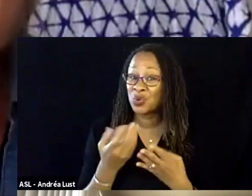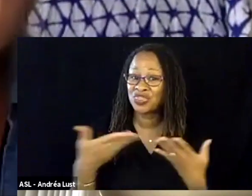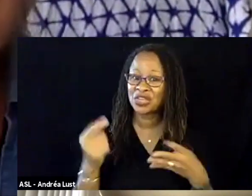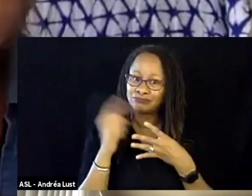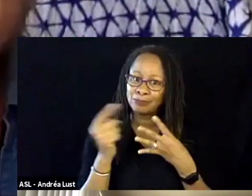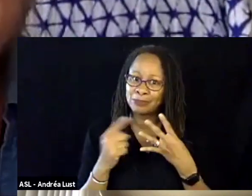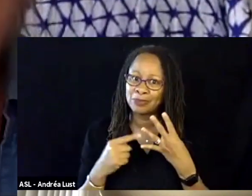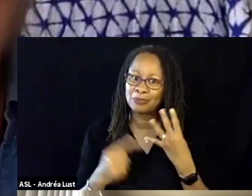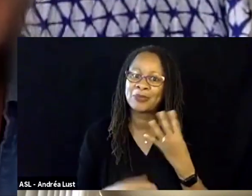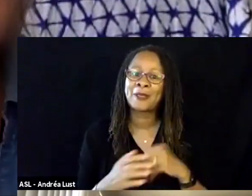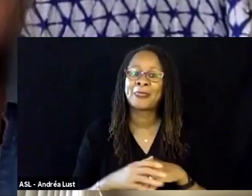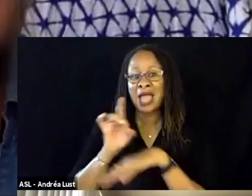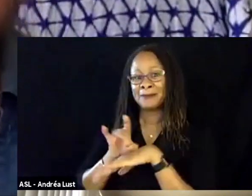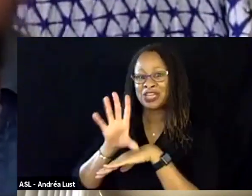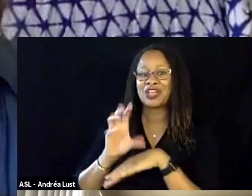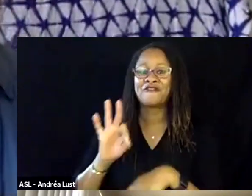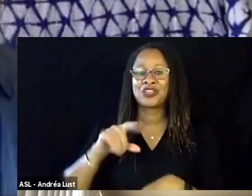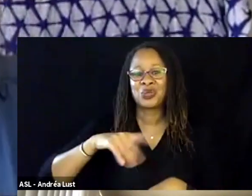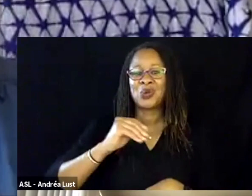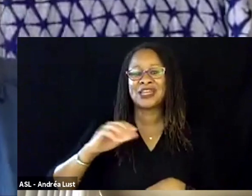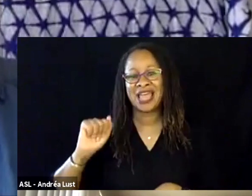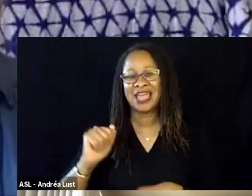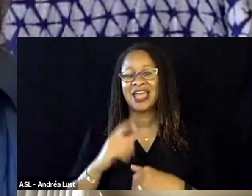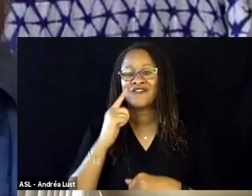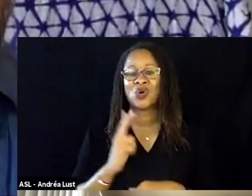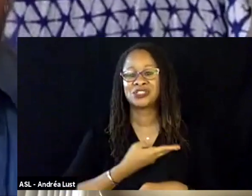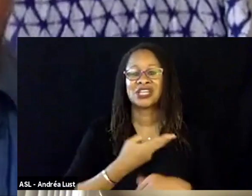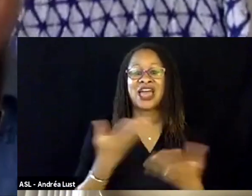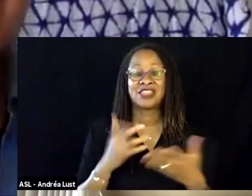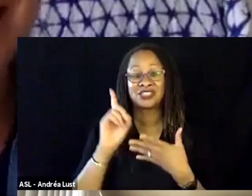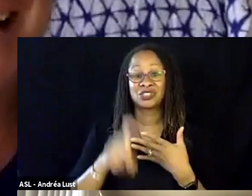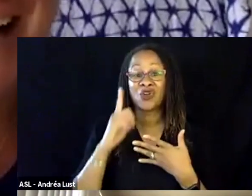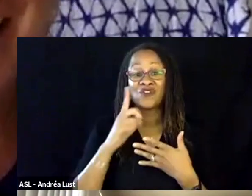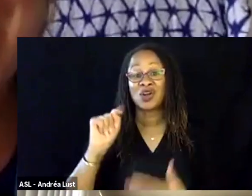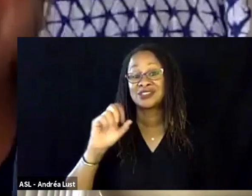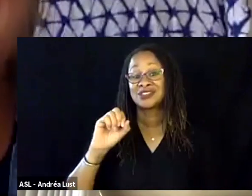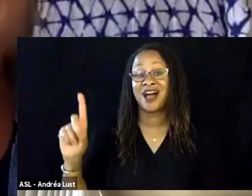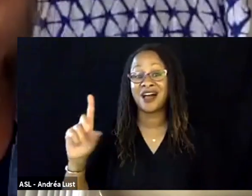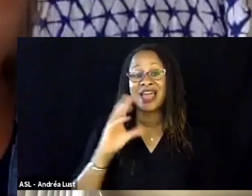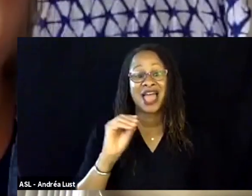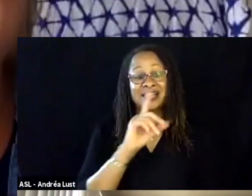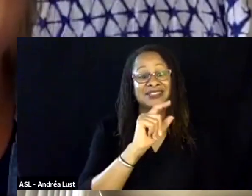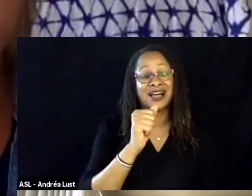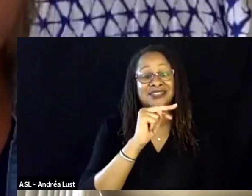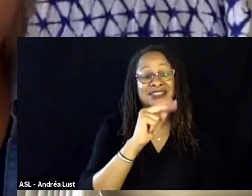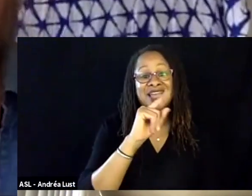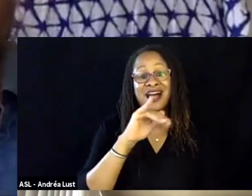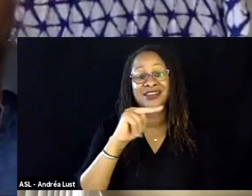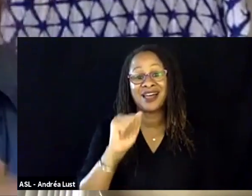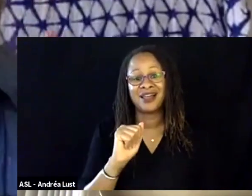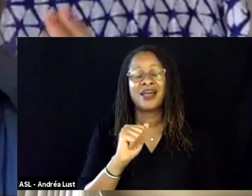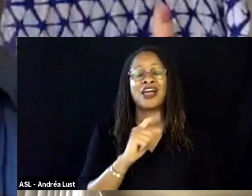I want to kick off the Q&A for us. So actually this question is for Todd and Tatiana. You guys both gave us that